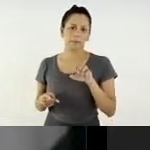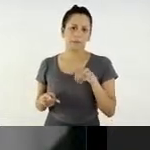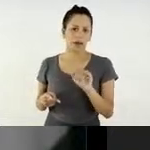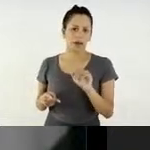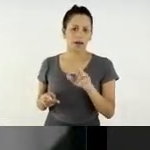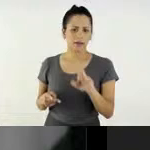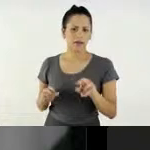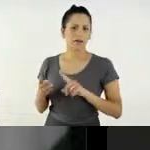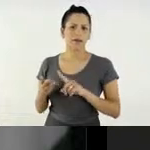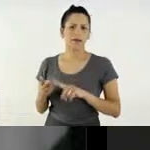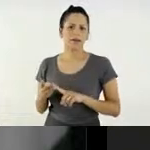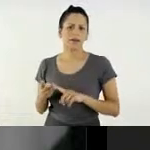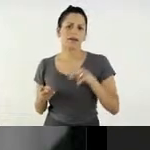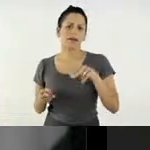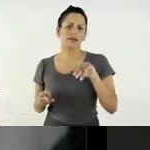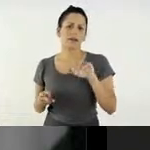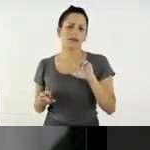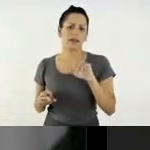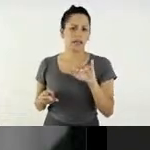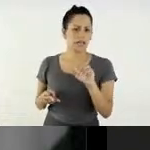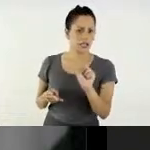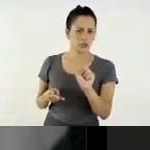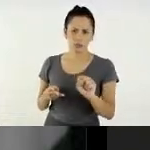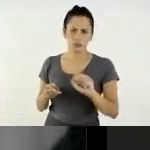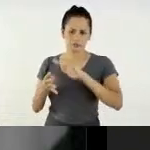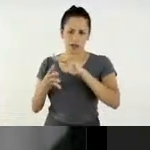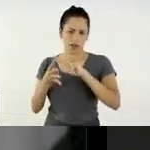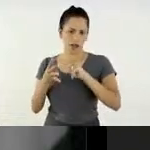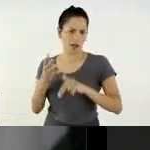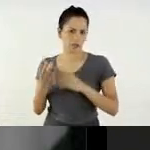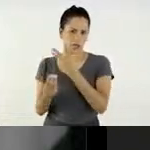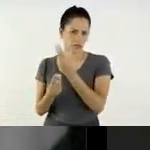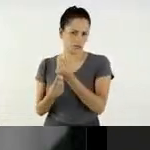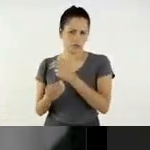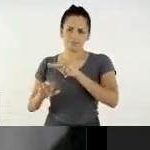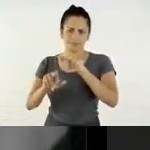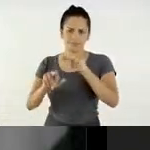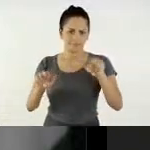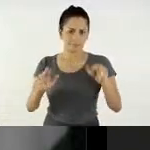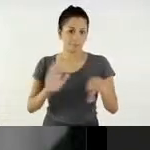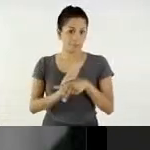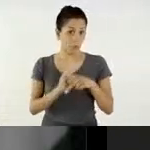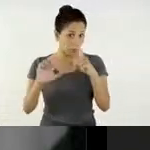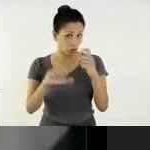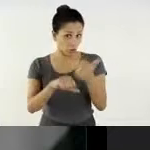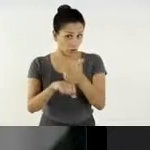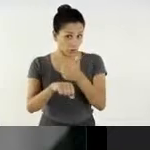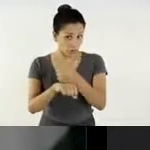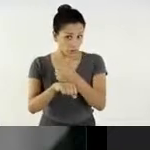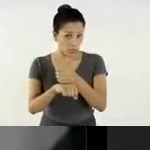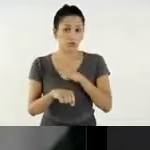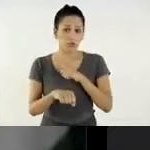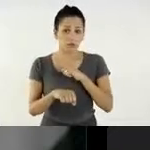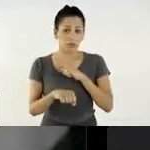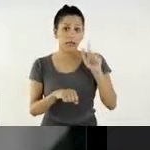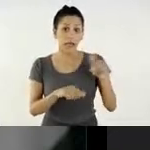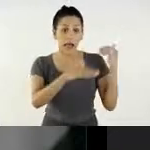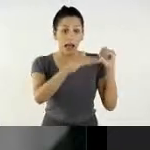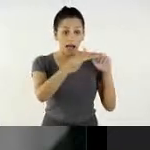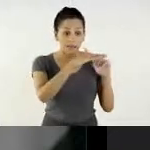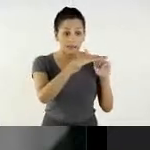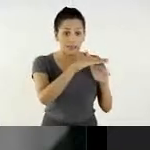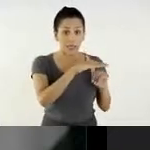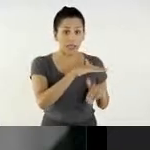Newhouse. They are sourced from personal collections, which is to say women's closets underneath their beds, their